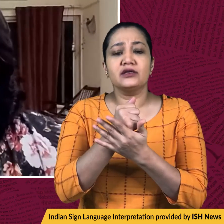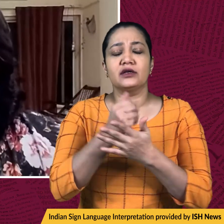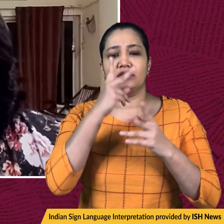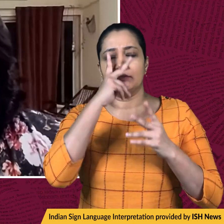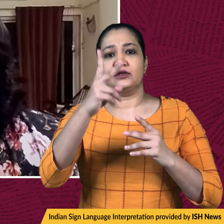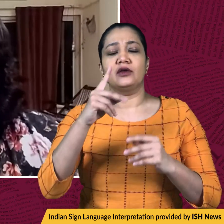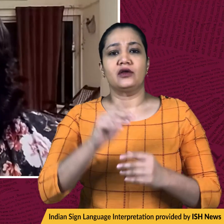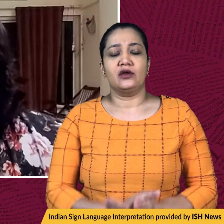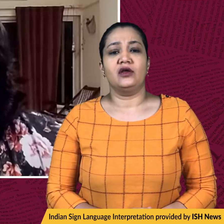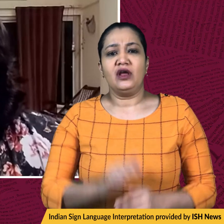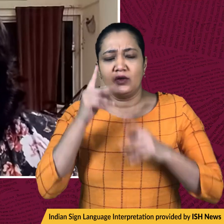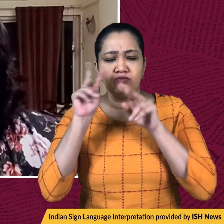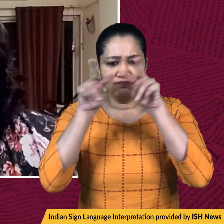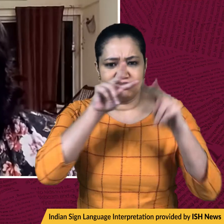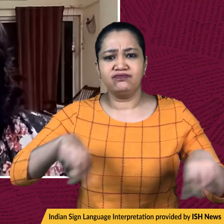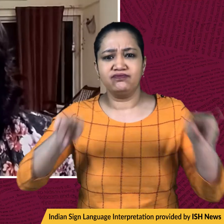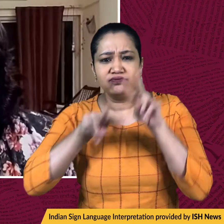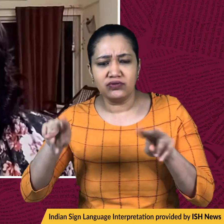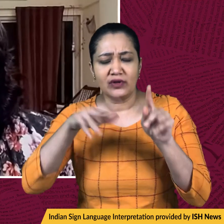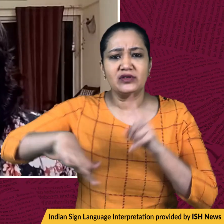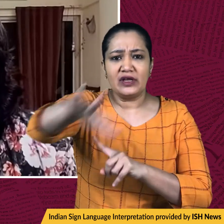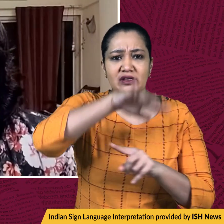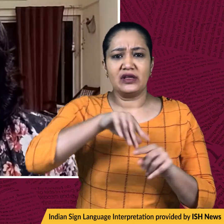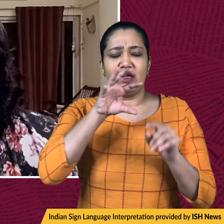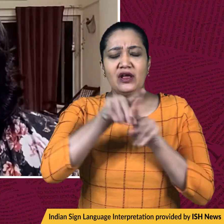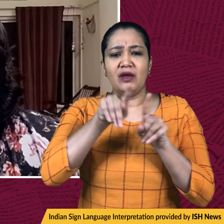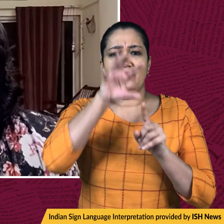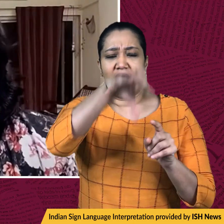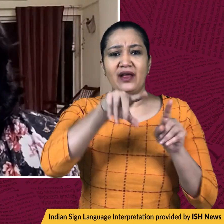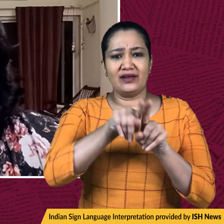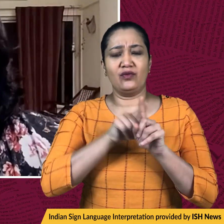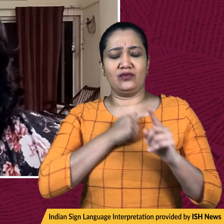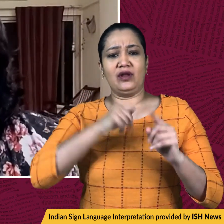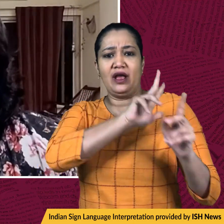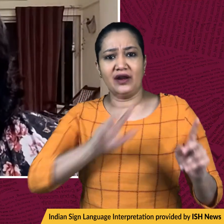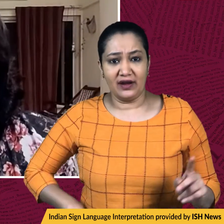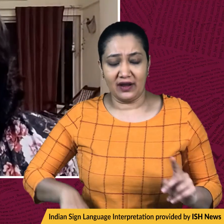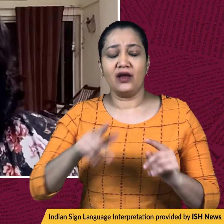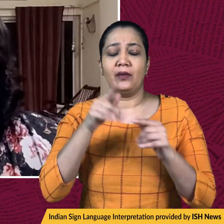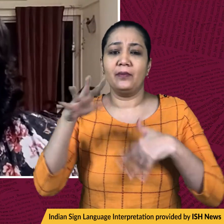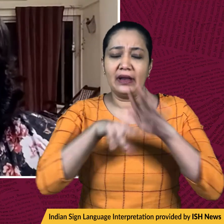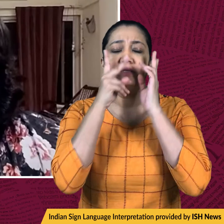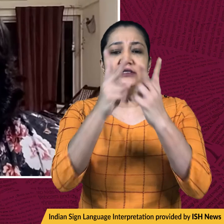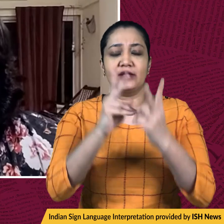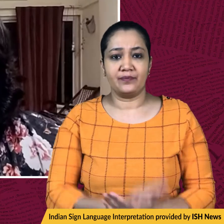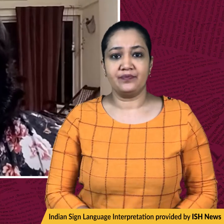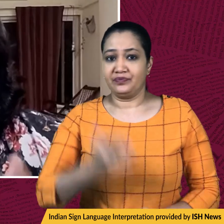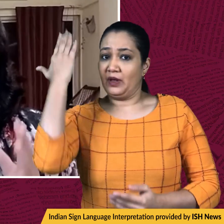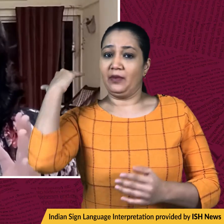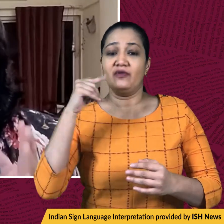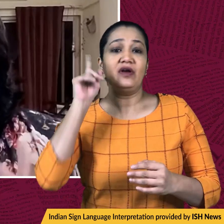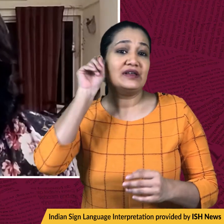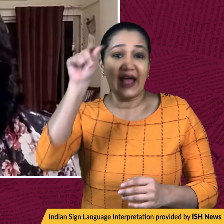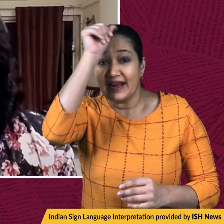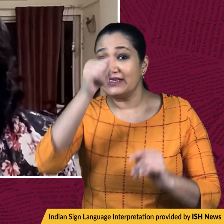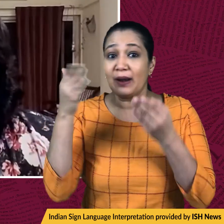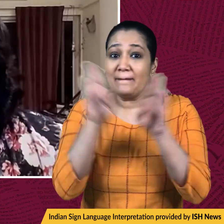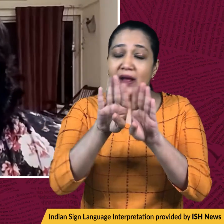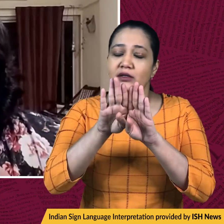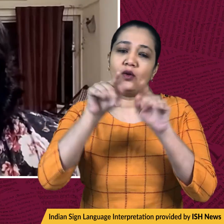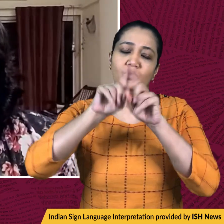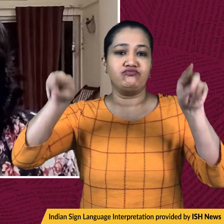be taken after analysing the pandemic situation in the state. The state government had, if you remember, recently lifted the